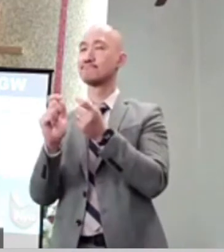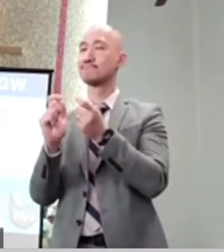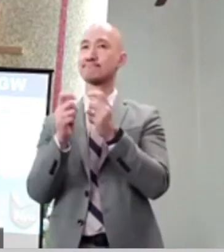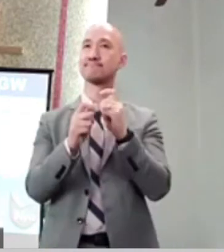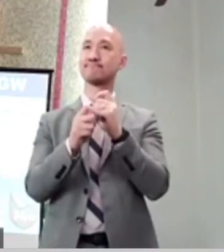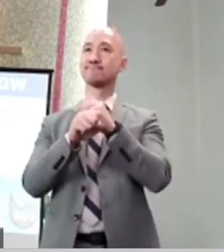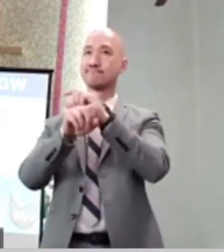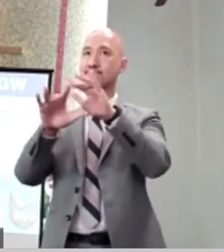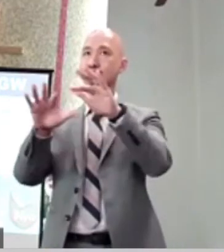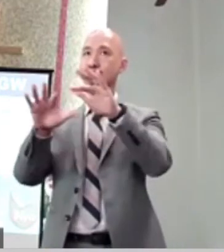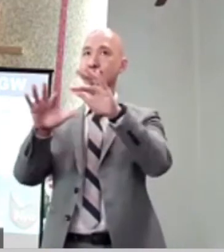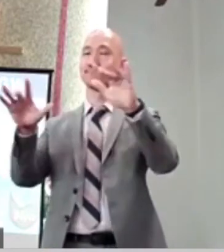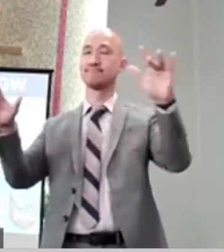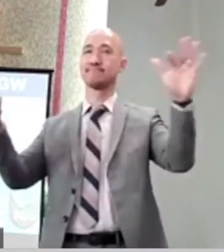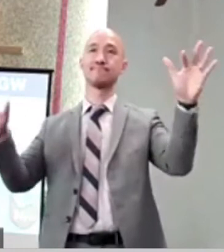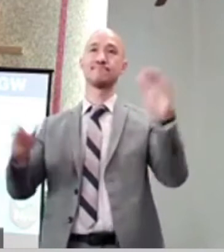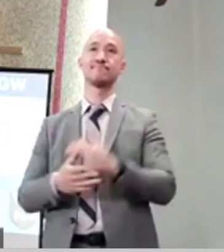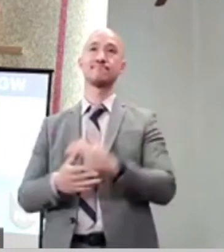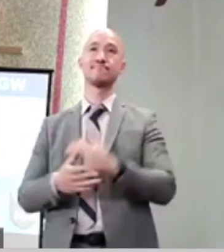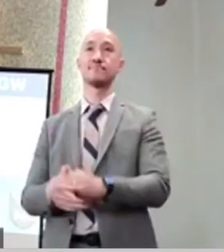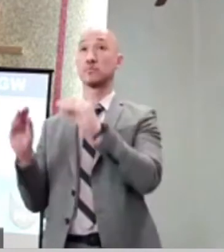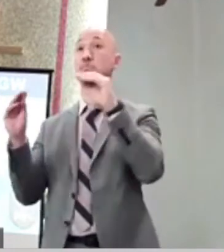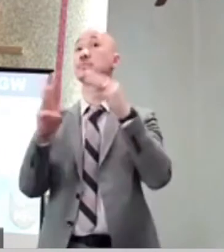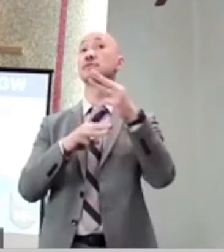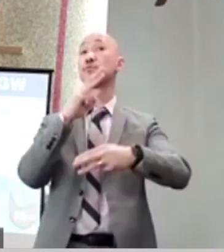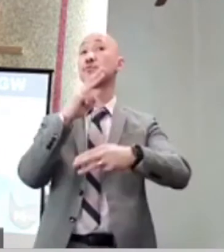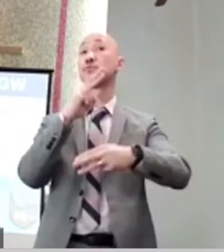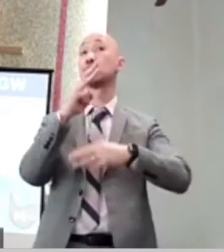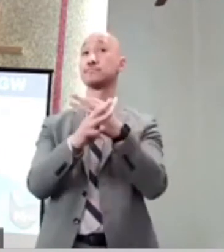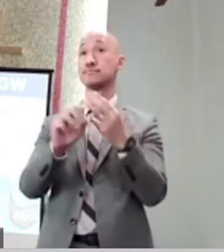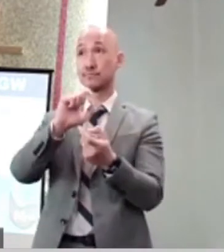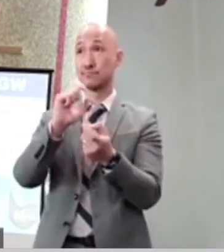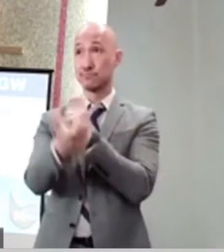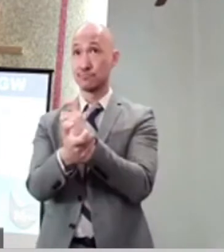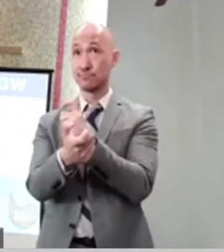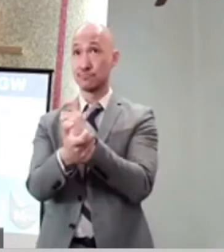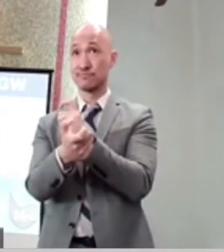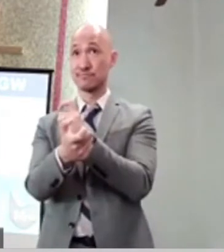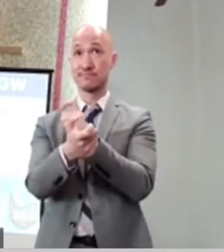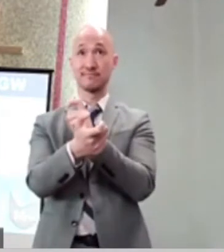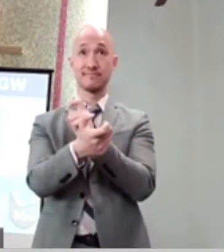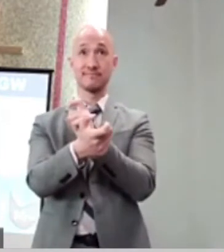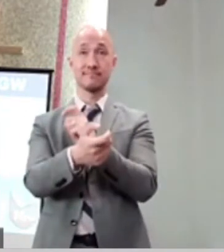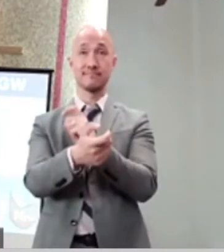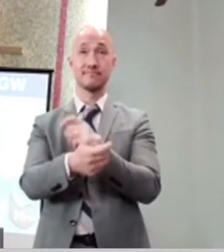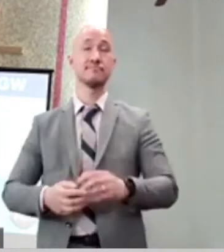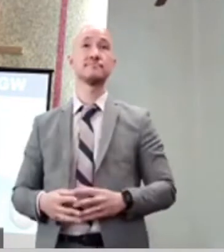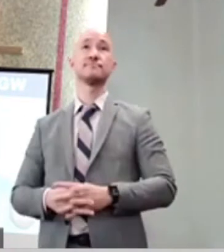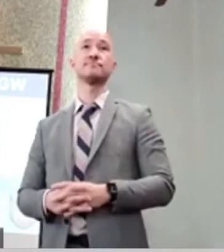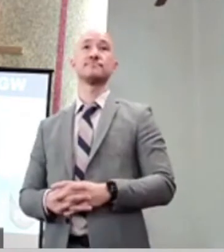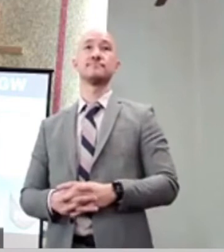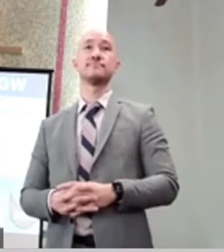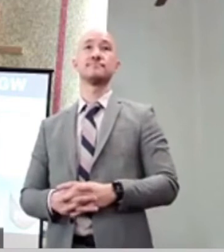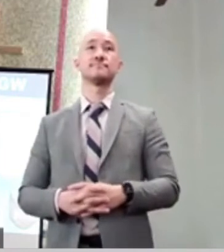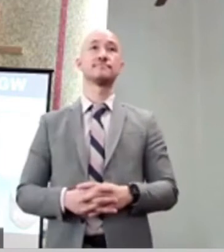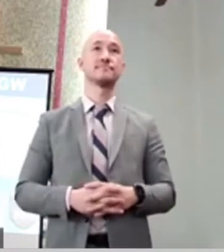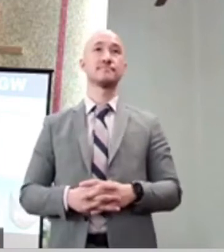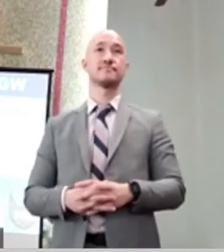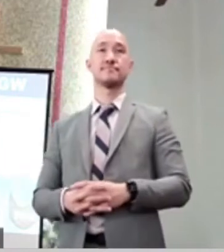to change the values of the world. Jesus' point here as to how something, the old wine is